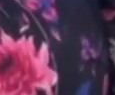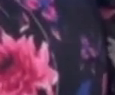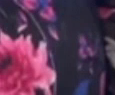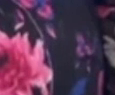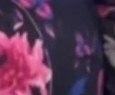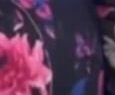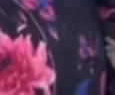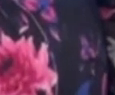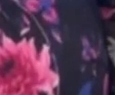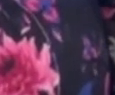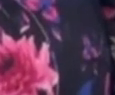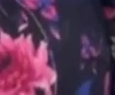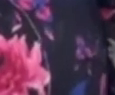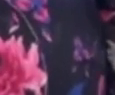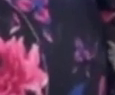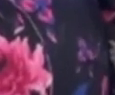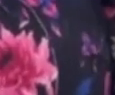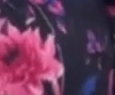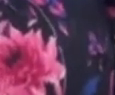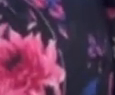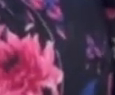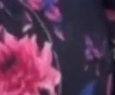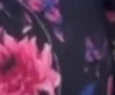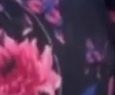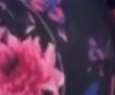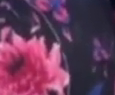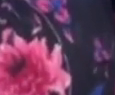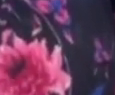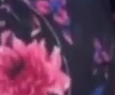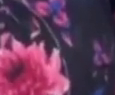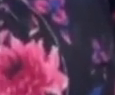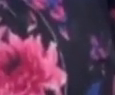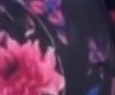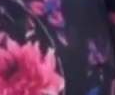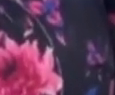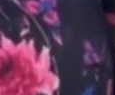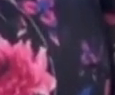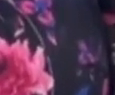our YouTube page. Be sure to like, comment, and subscribe for all things said and asked.